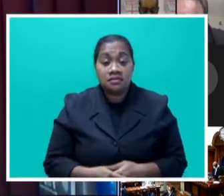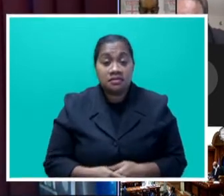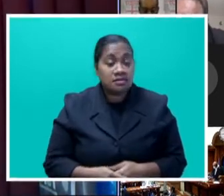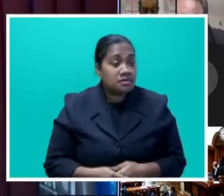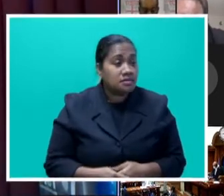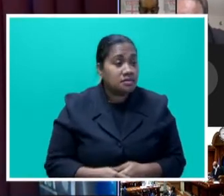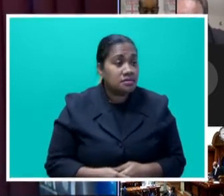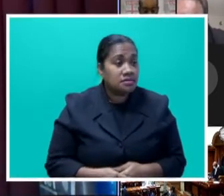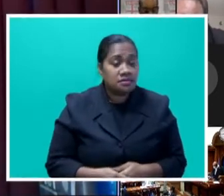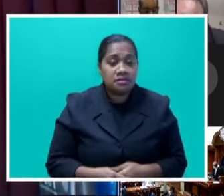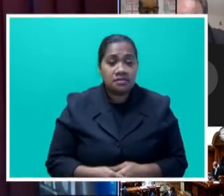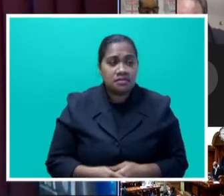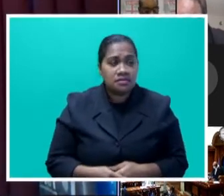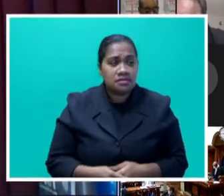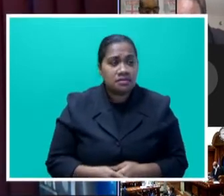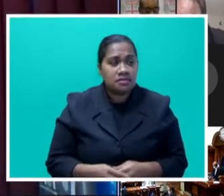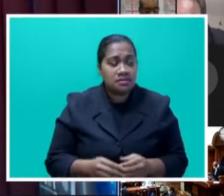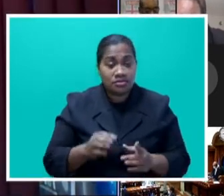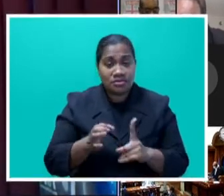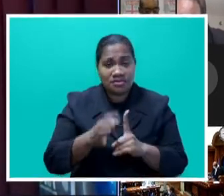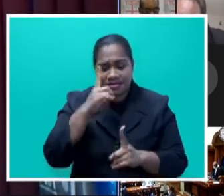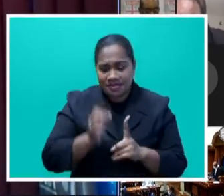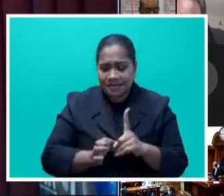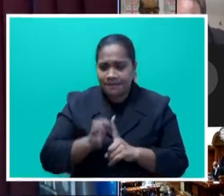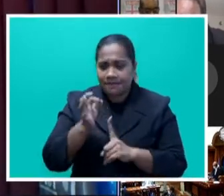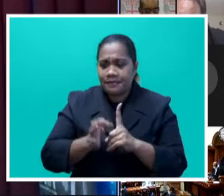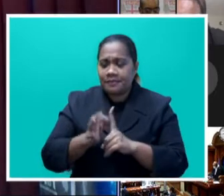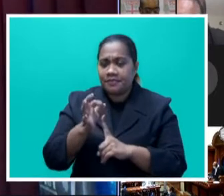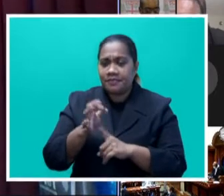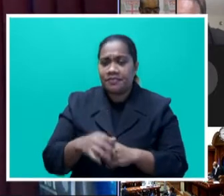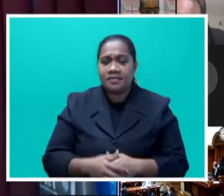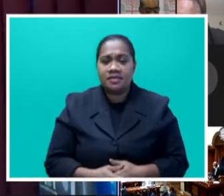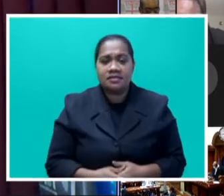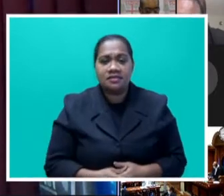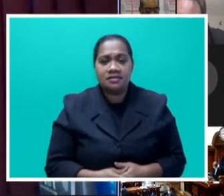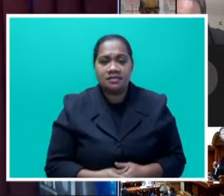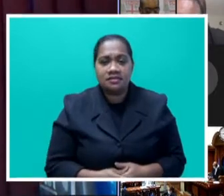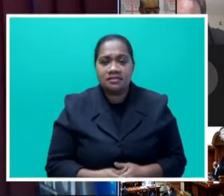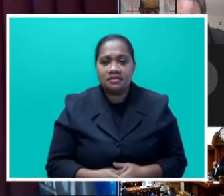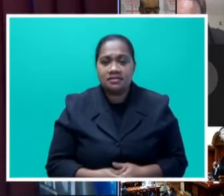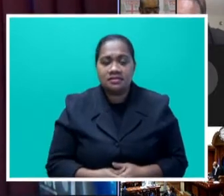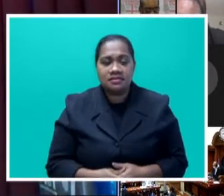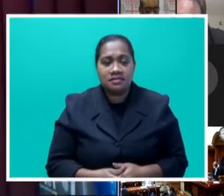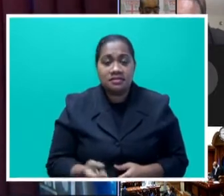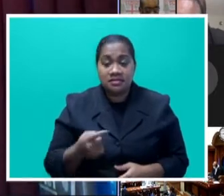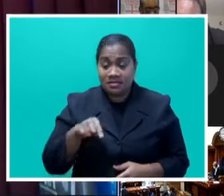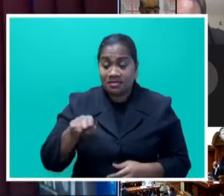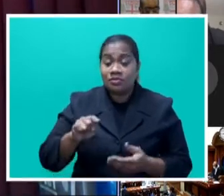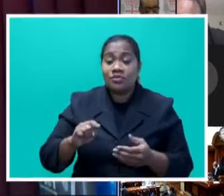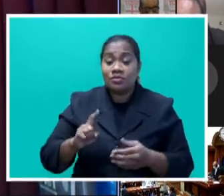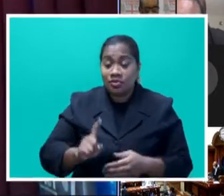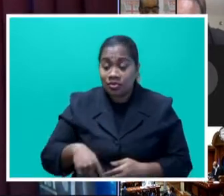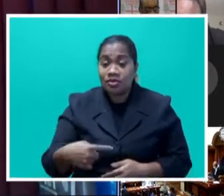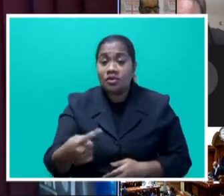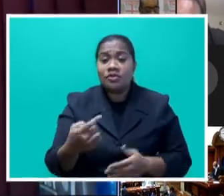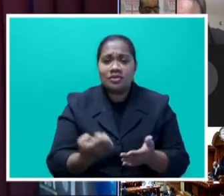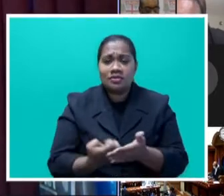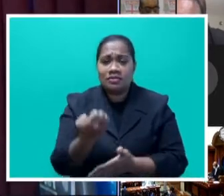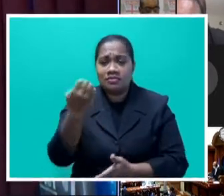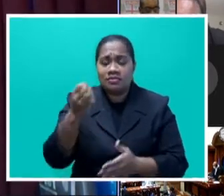digital marketing platforms to improve earnings and simultaneously contribute to economic growth through